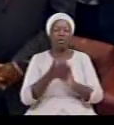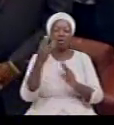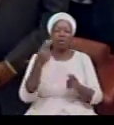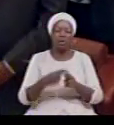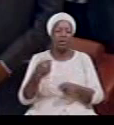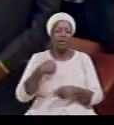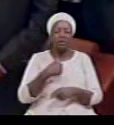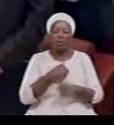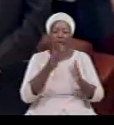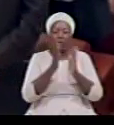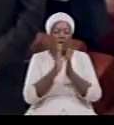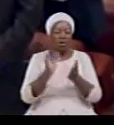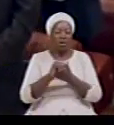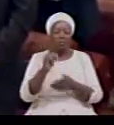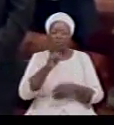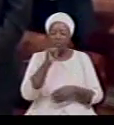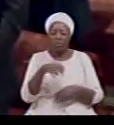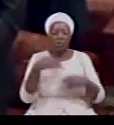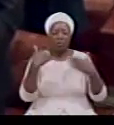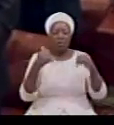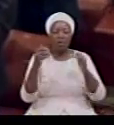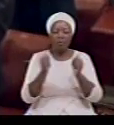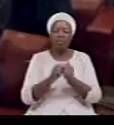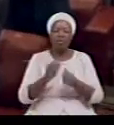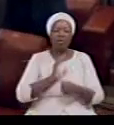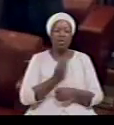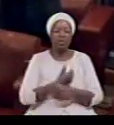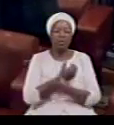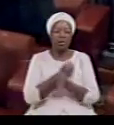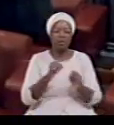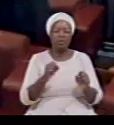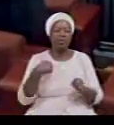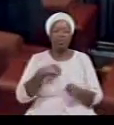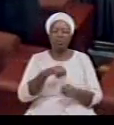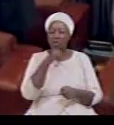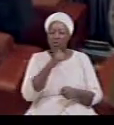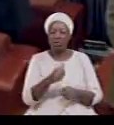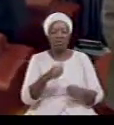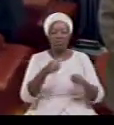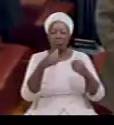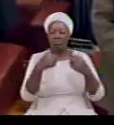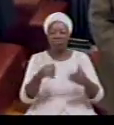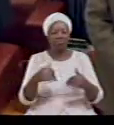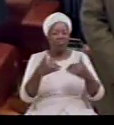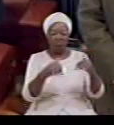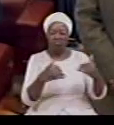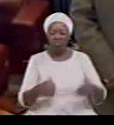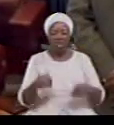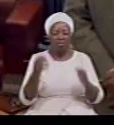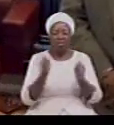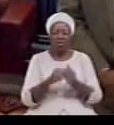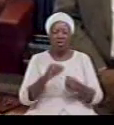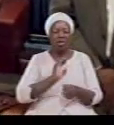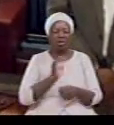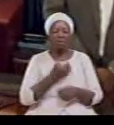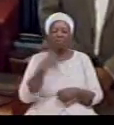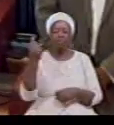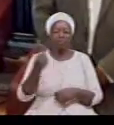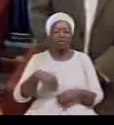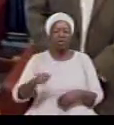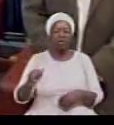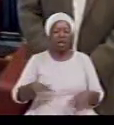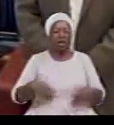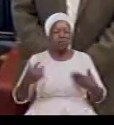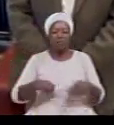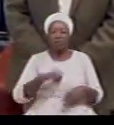not toy with our salvation, we'll not gamble with our eternal life, and we will not toss